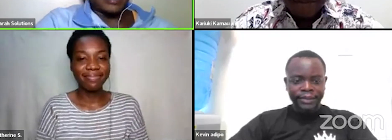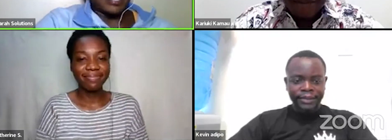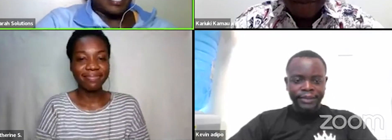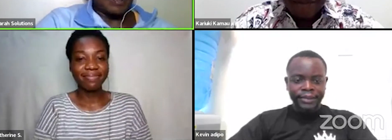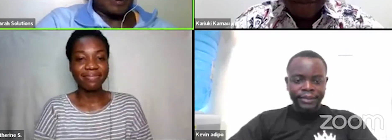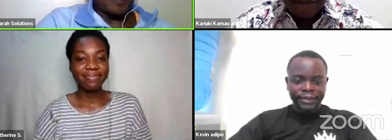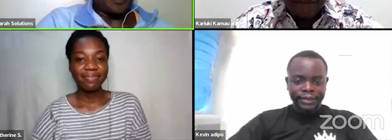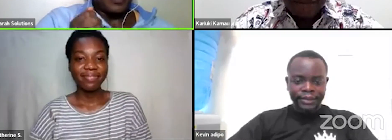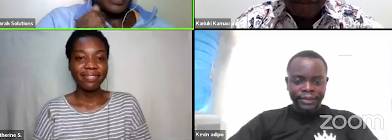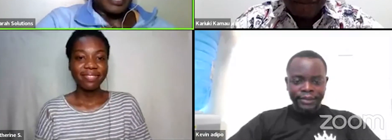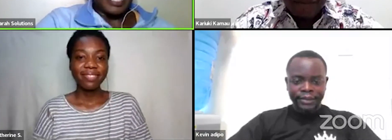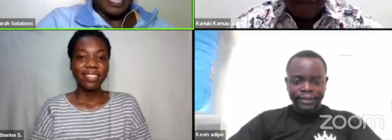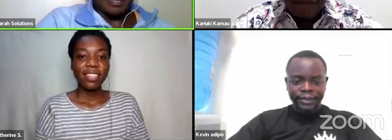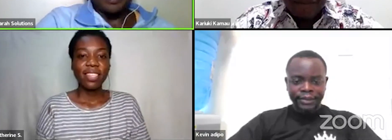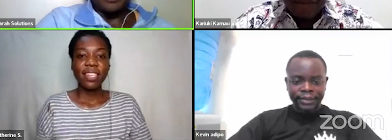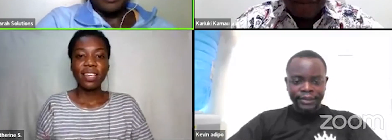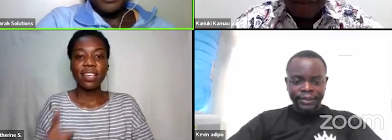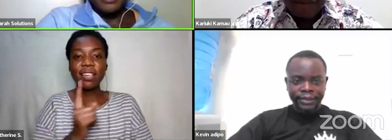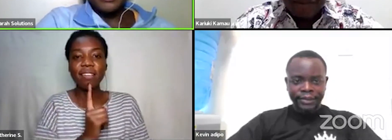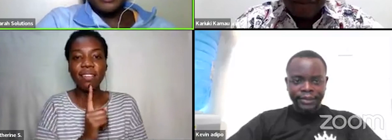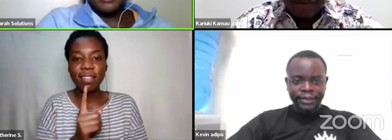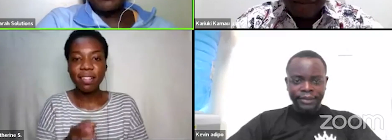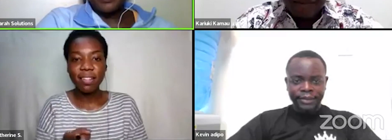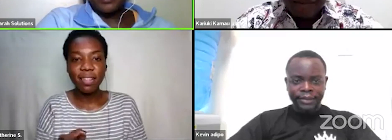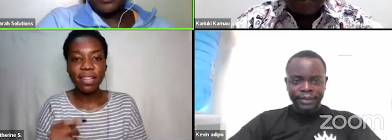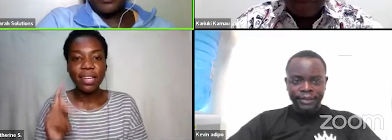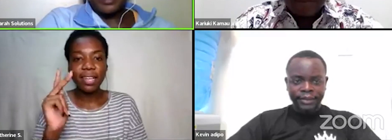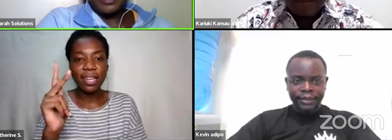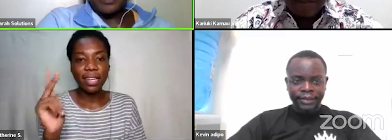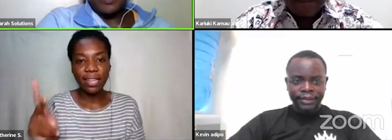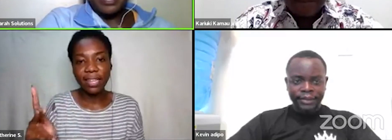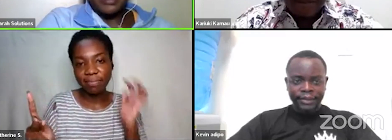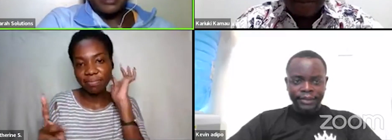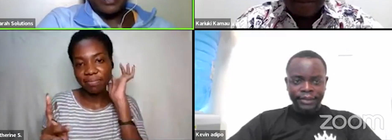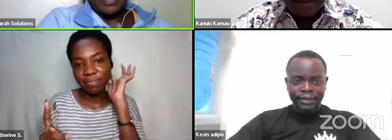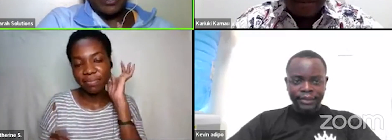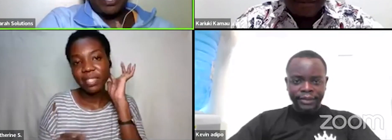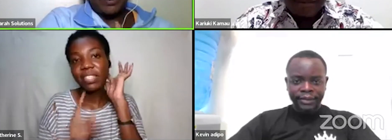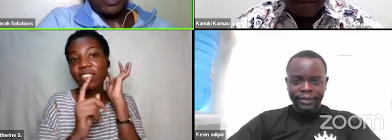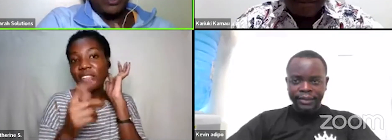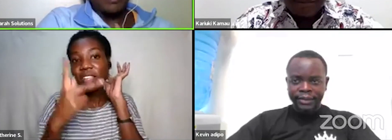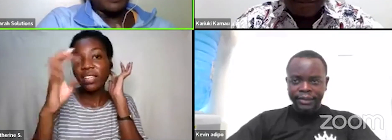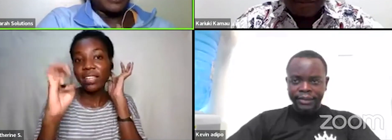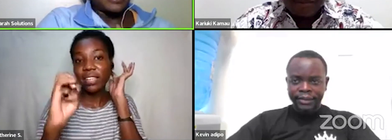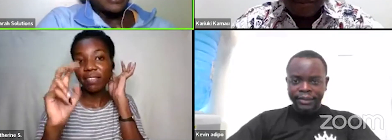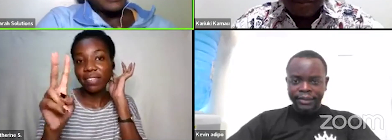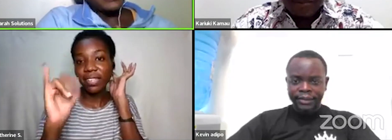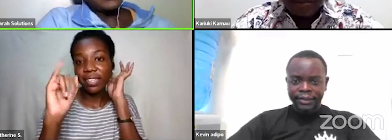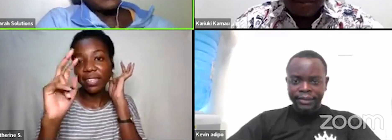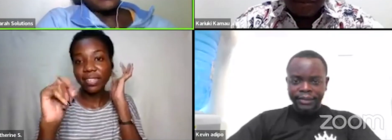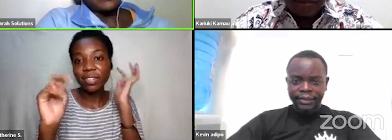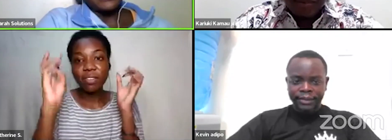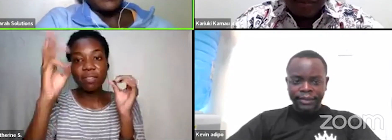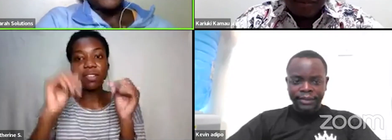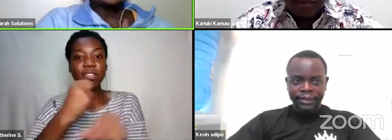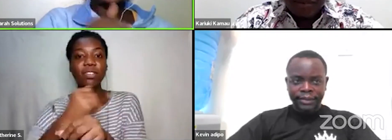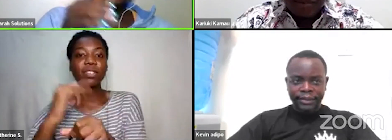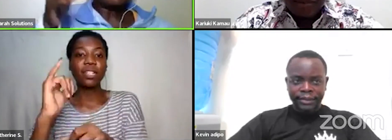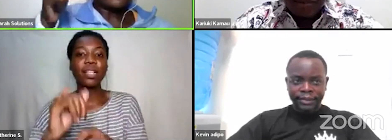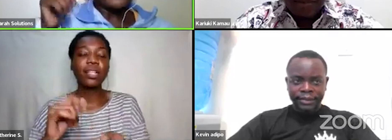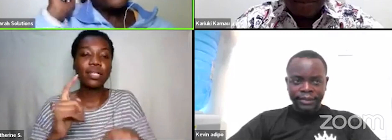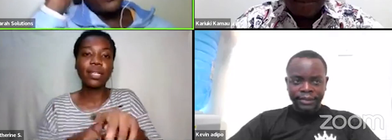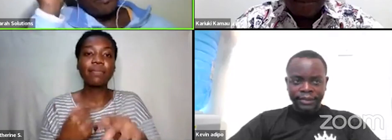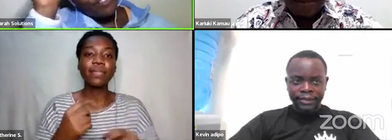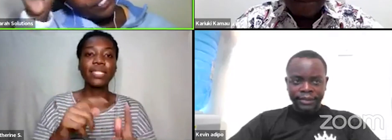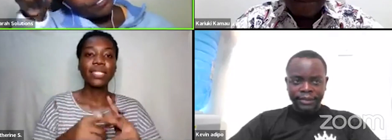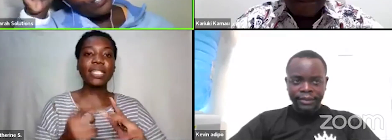So yes, KK. Yes, Kevin, we are going to do that as we start the questions. But yes, KK, tell us, you